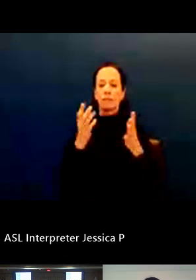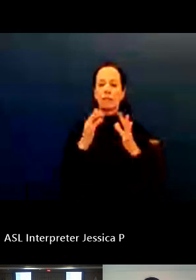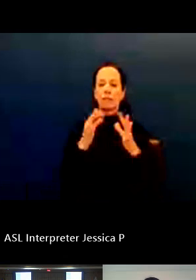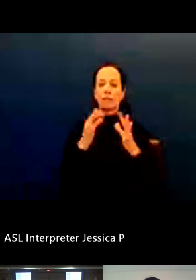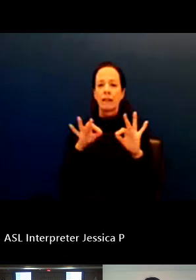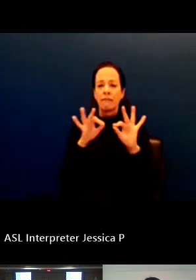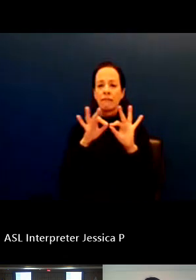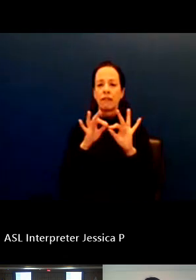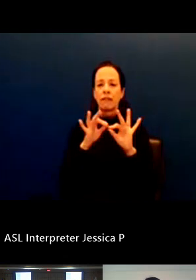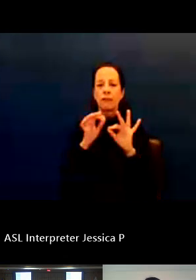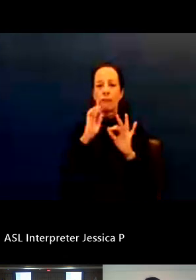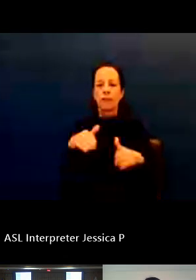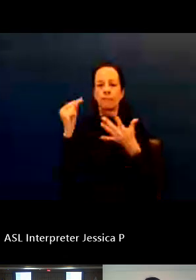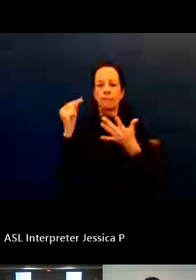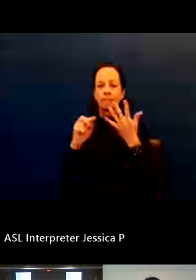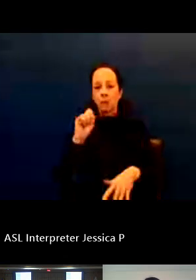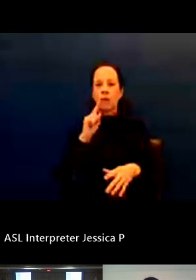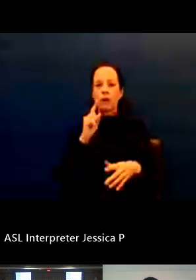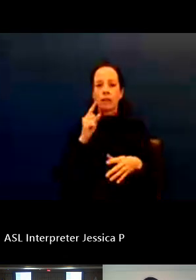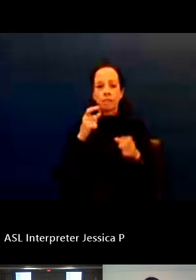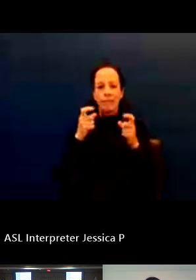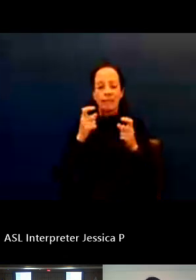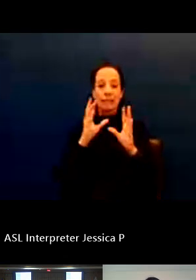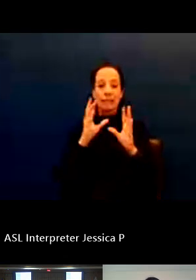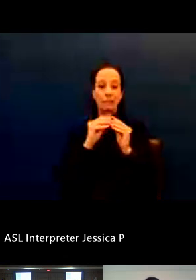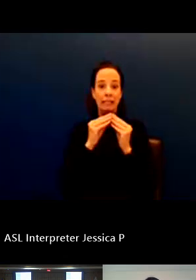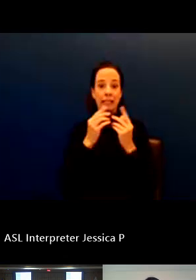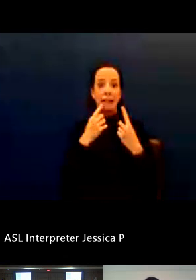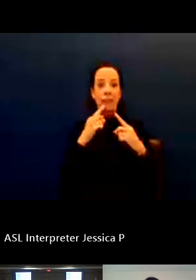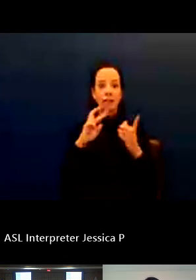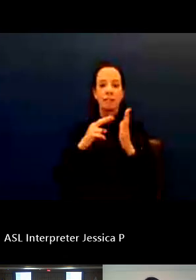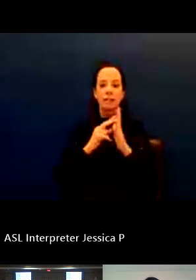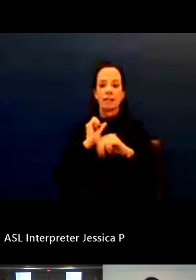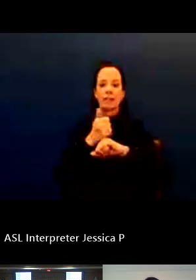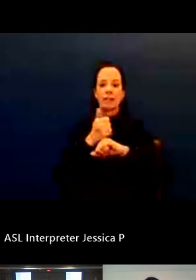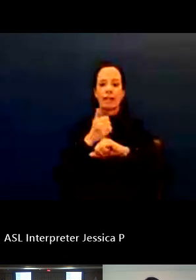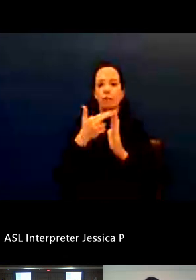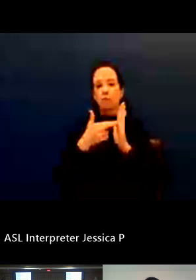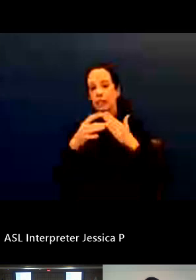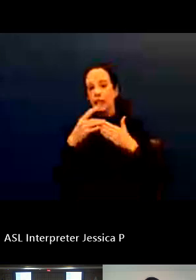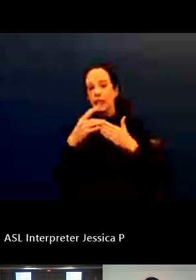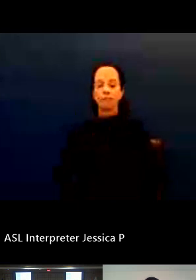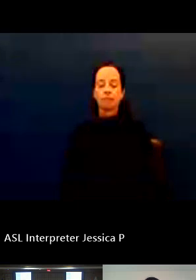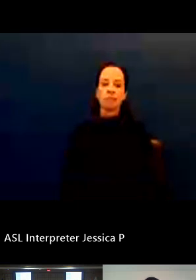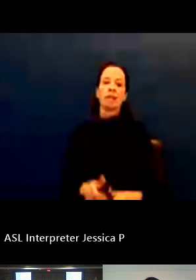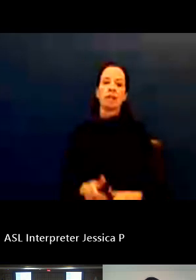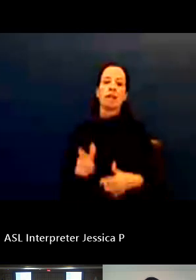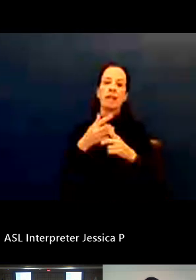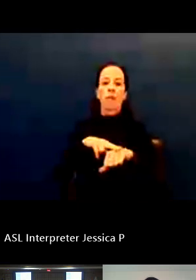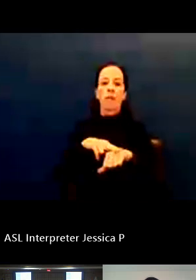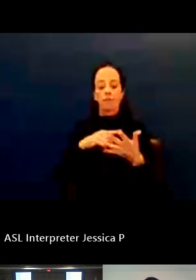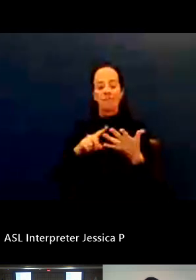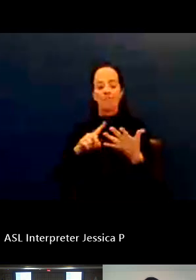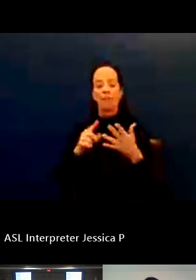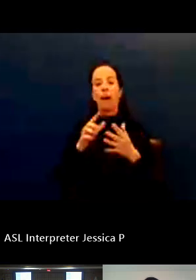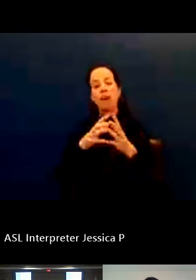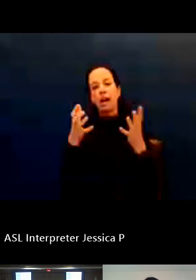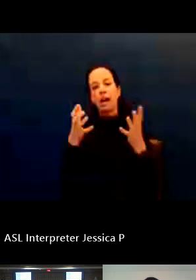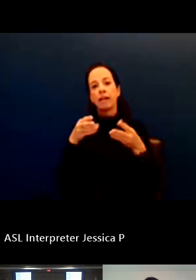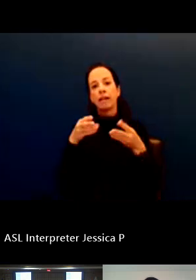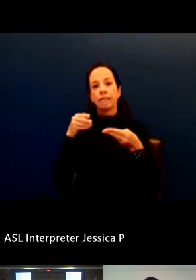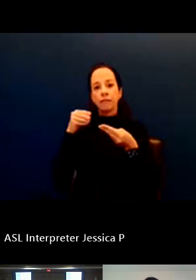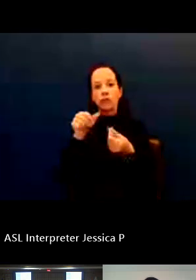of streamlined reporting and tracking, and we're focusing on early design. So we identify our risks early in the phase of the project.